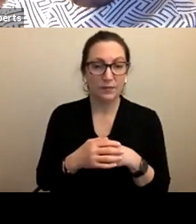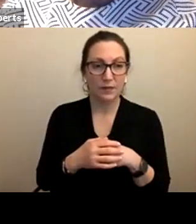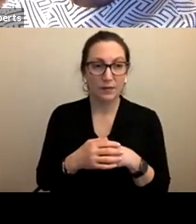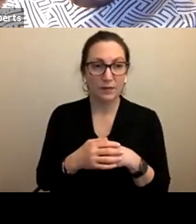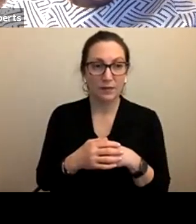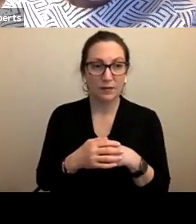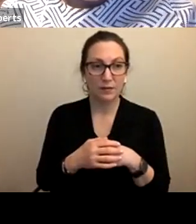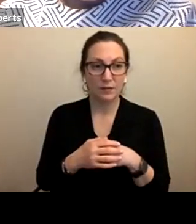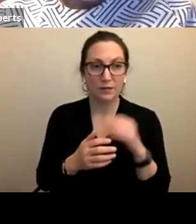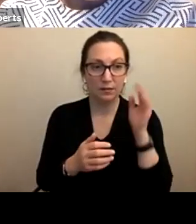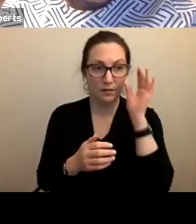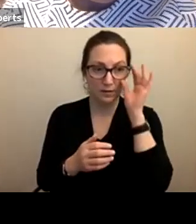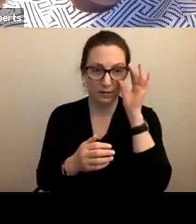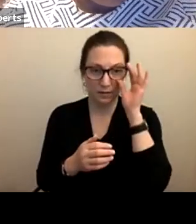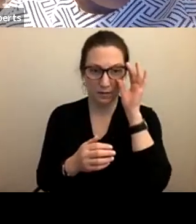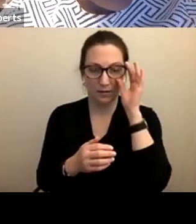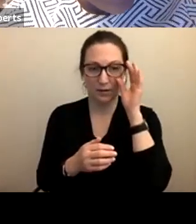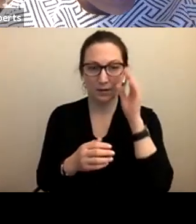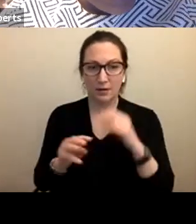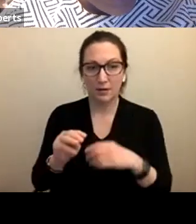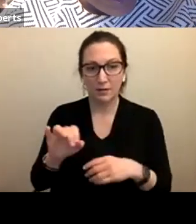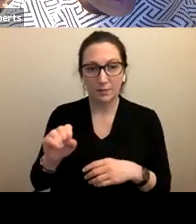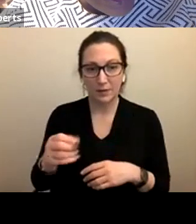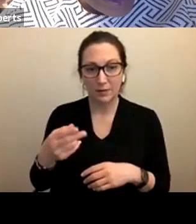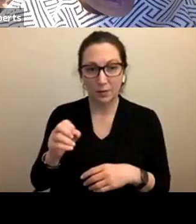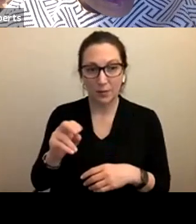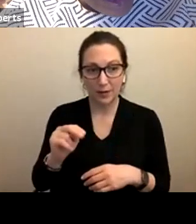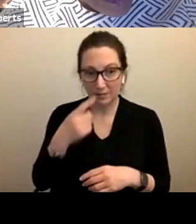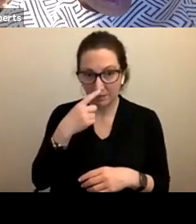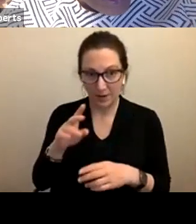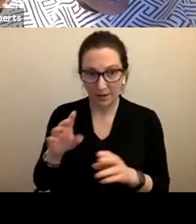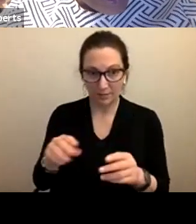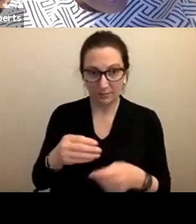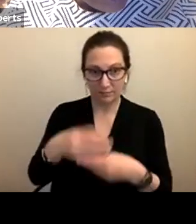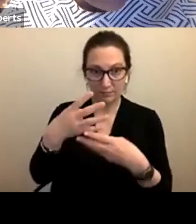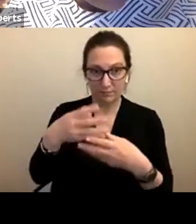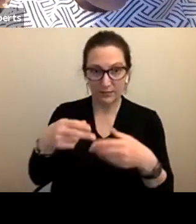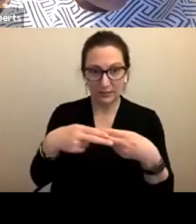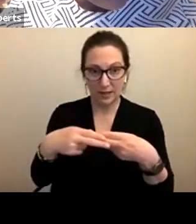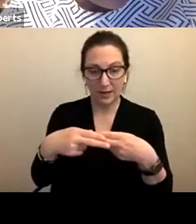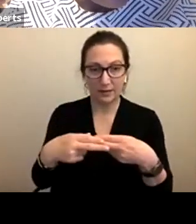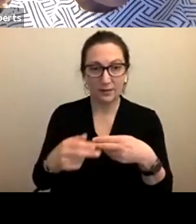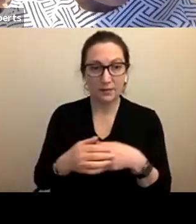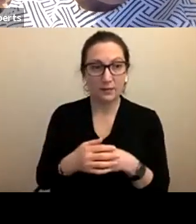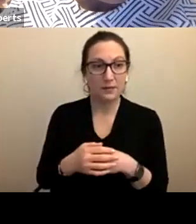Miss Hogan can probably pop it up for me. Miss Hogan, I'm just gonna add a slide right back.